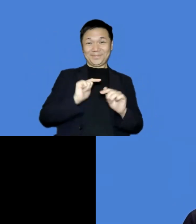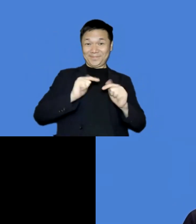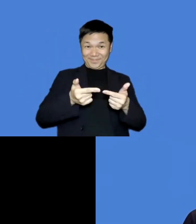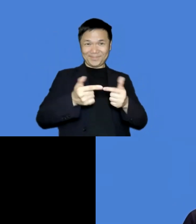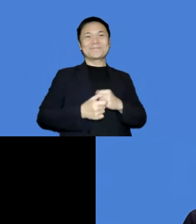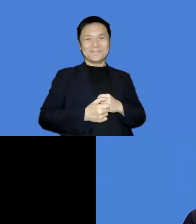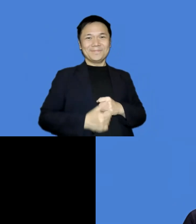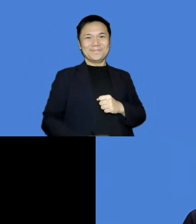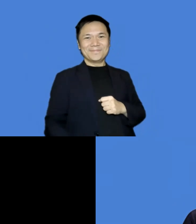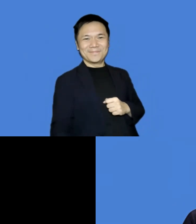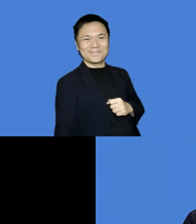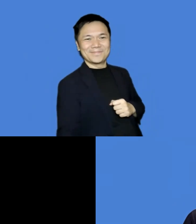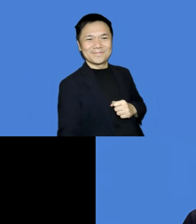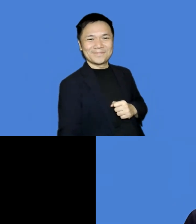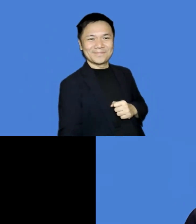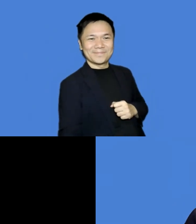Devi Datta Acharya ji.